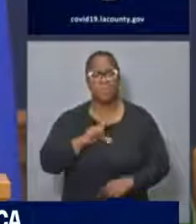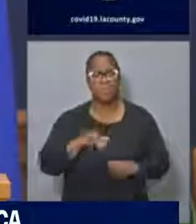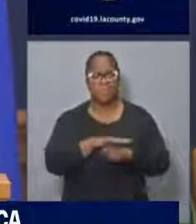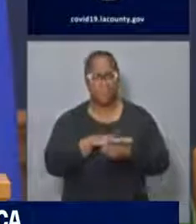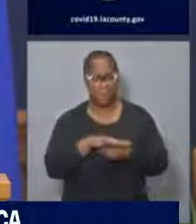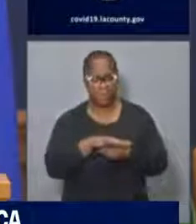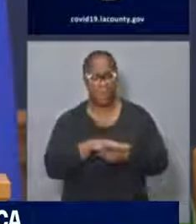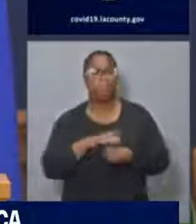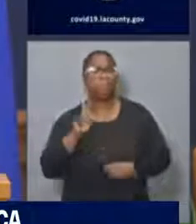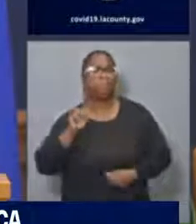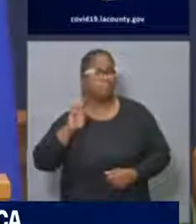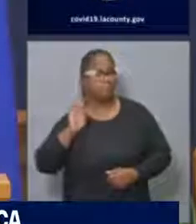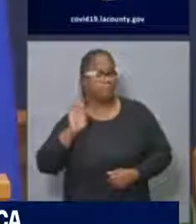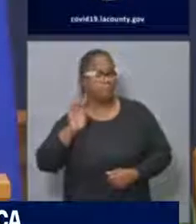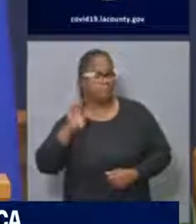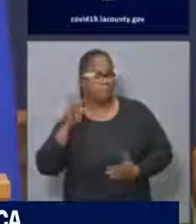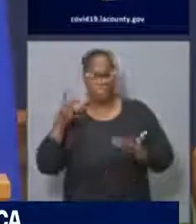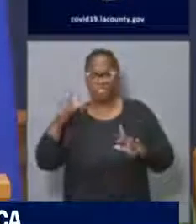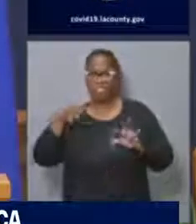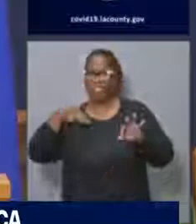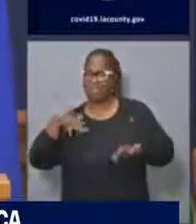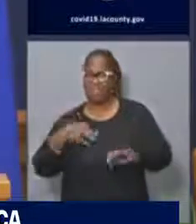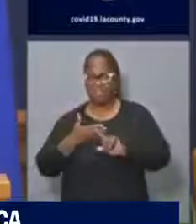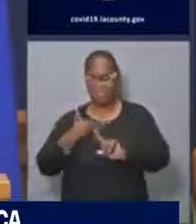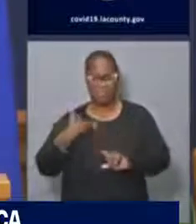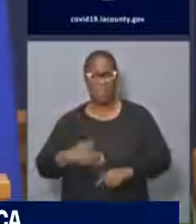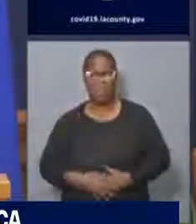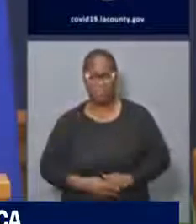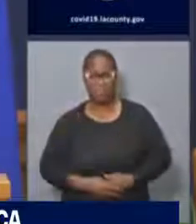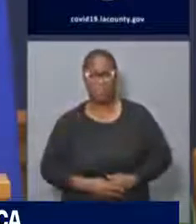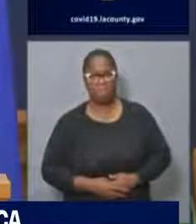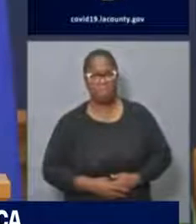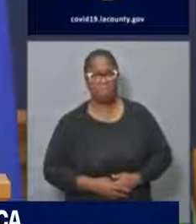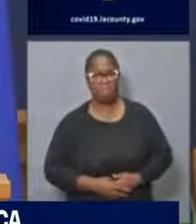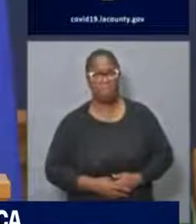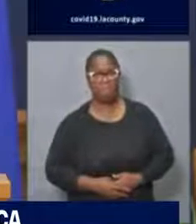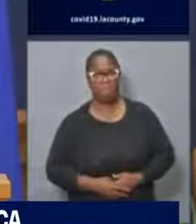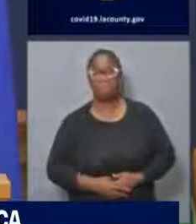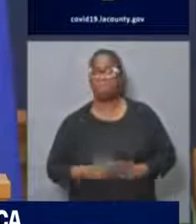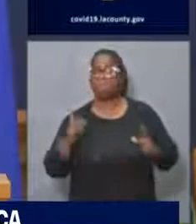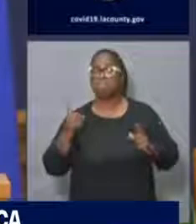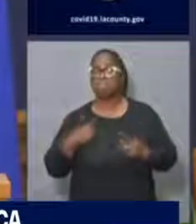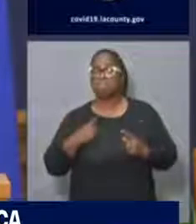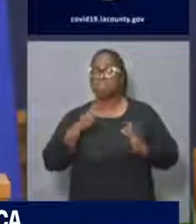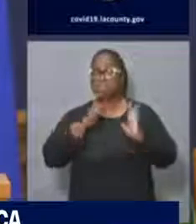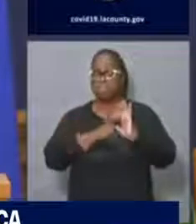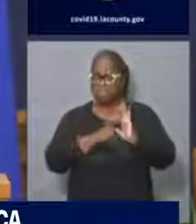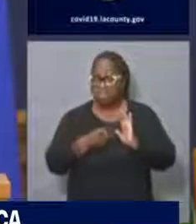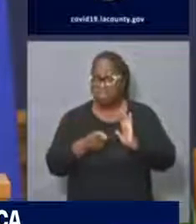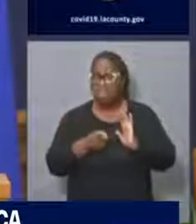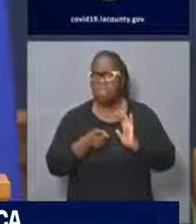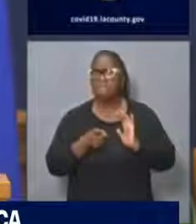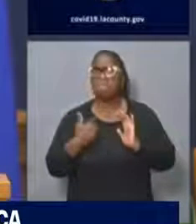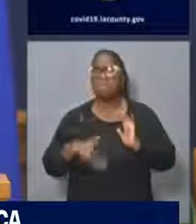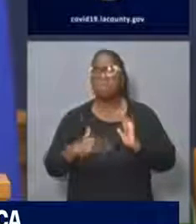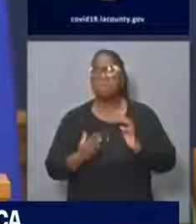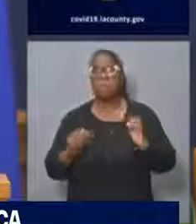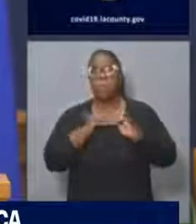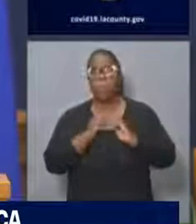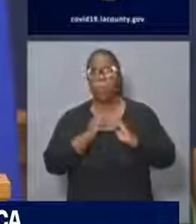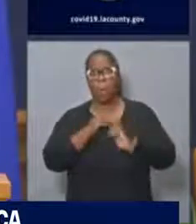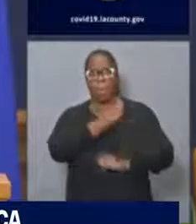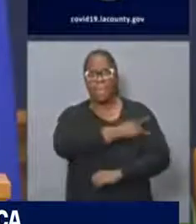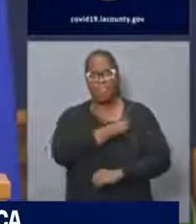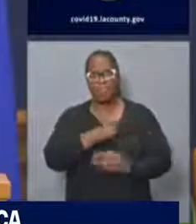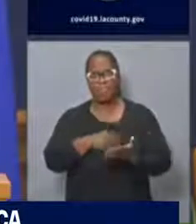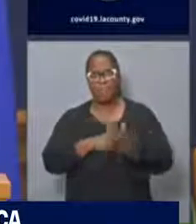a fact that Dr. Ferrer walked you through on the slides previously. There has also been an increase in patients that are requiring